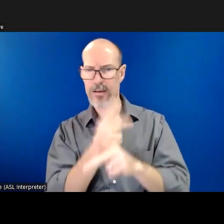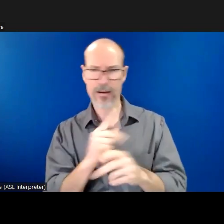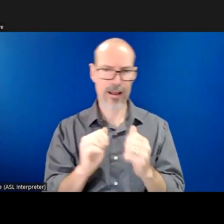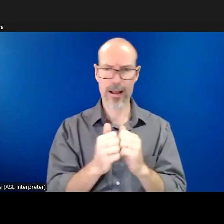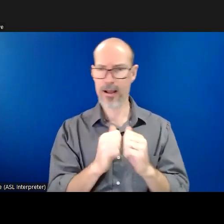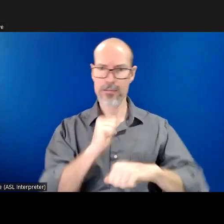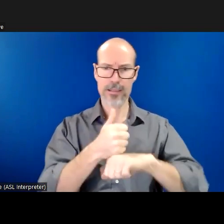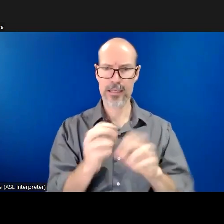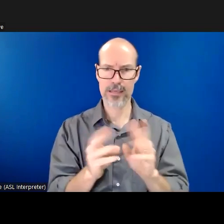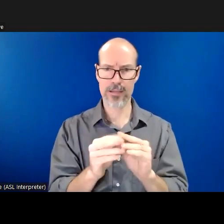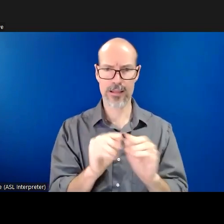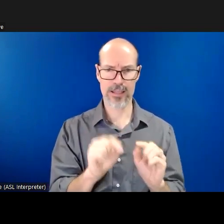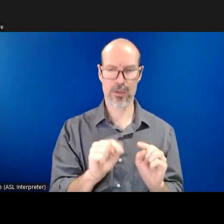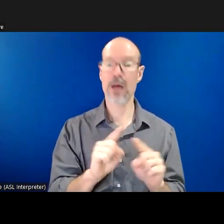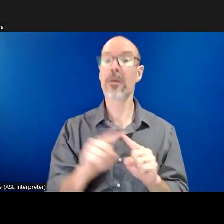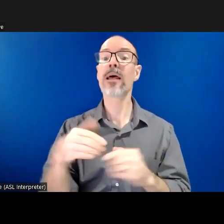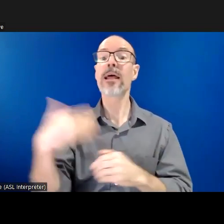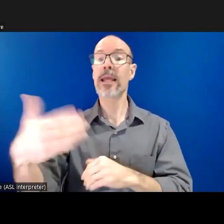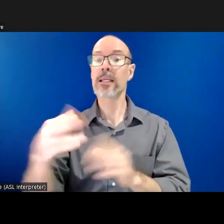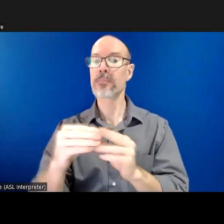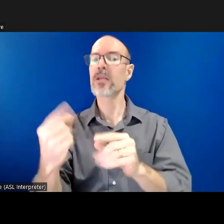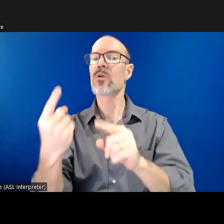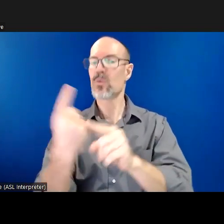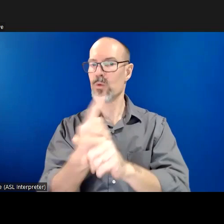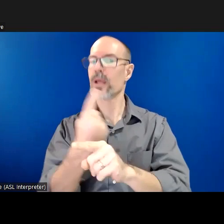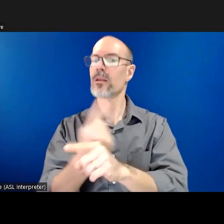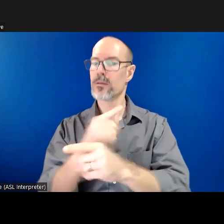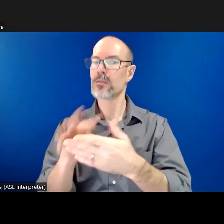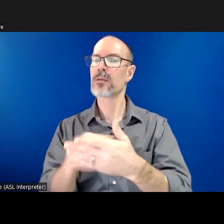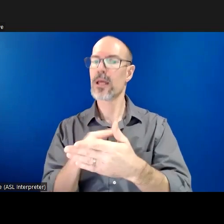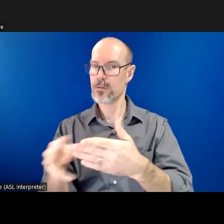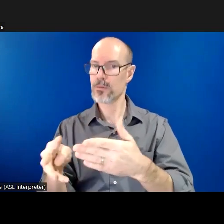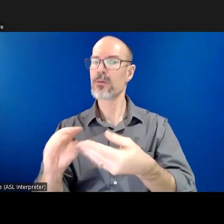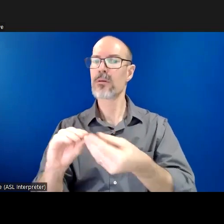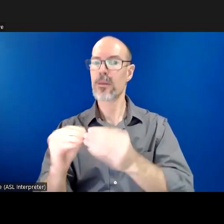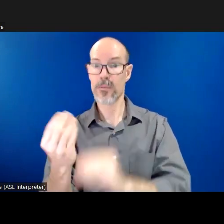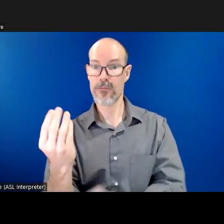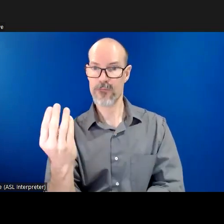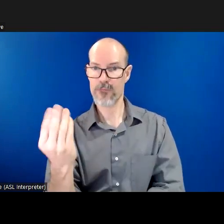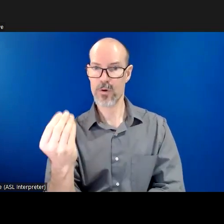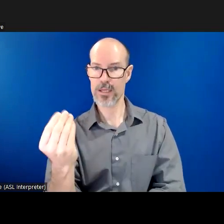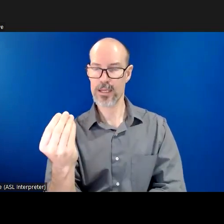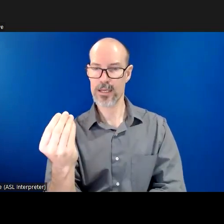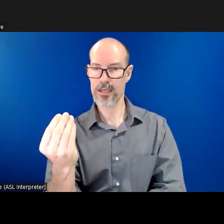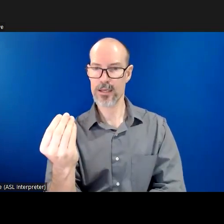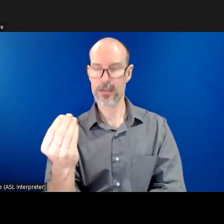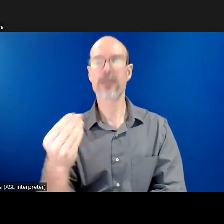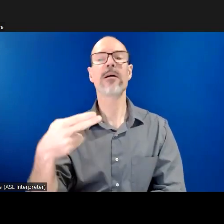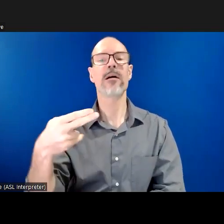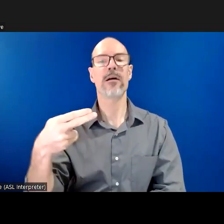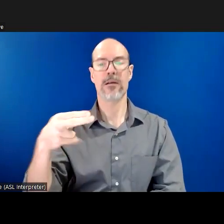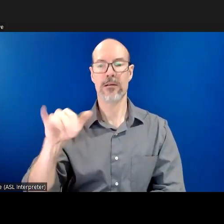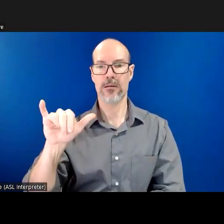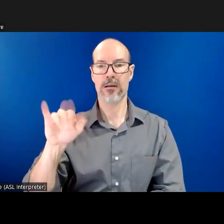but the next one is a regularly scheduled meeting. It will be meeting number 14, and it will be hybrid